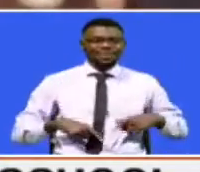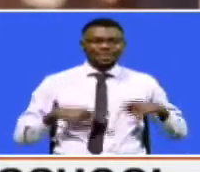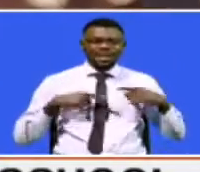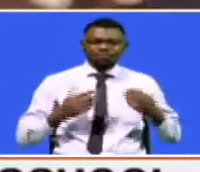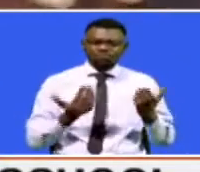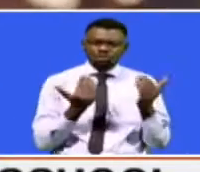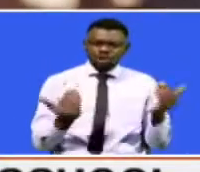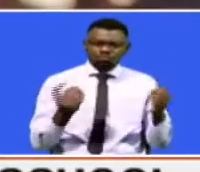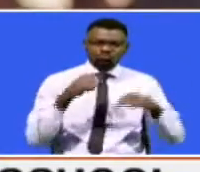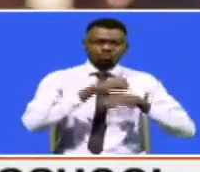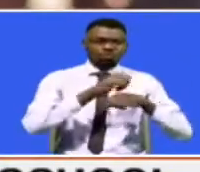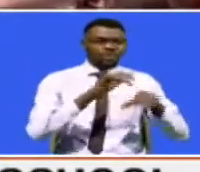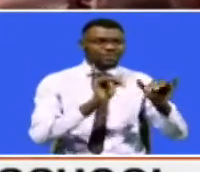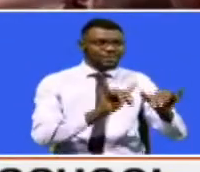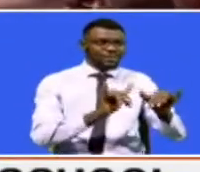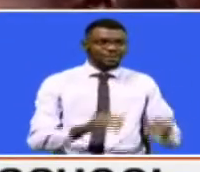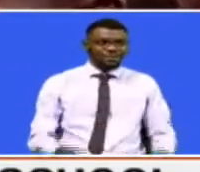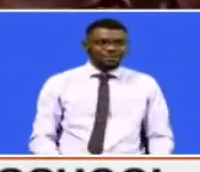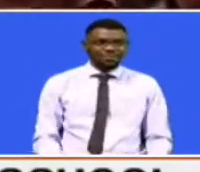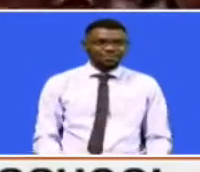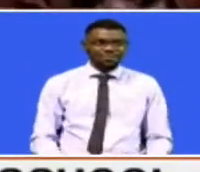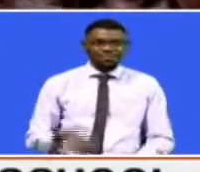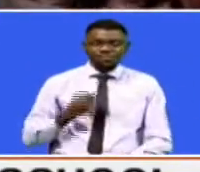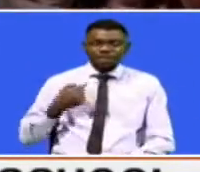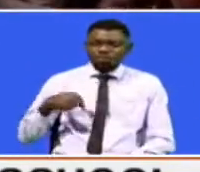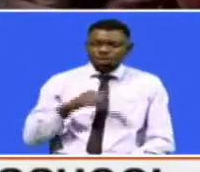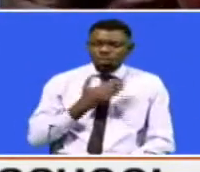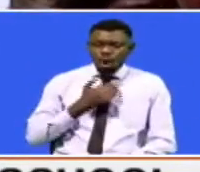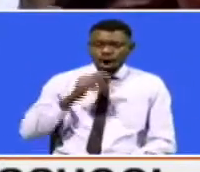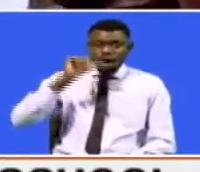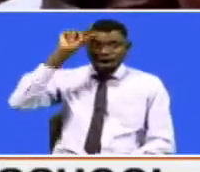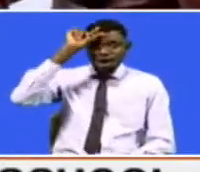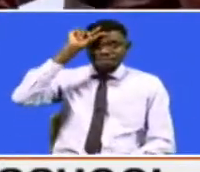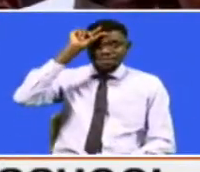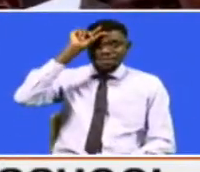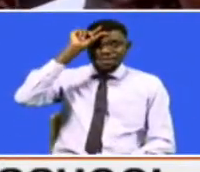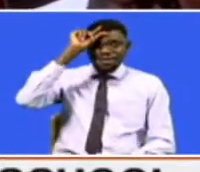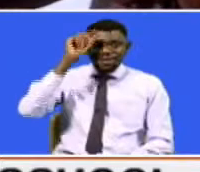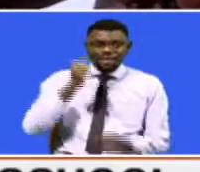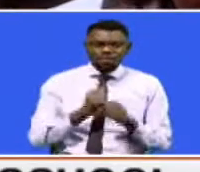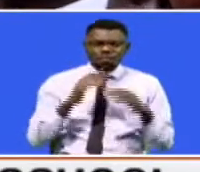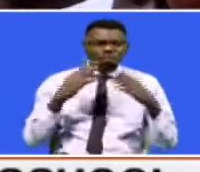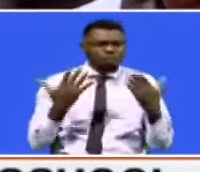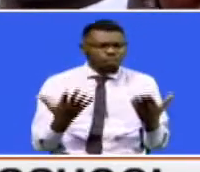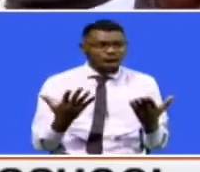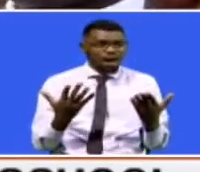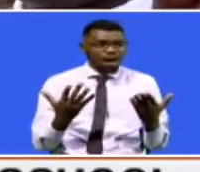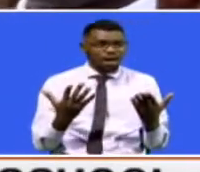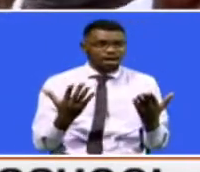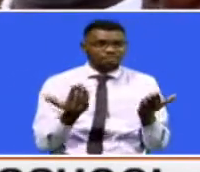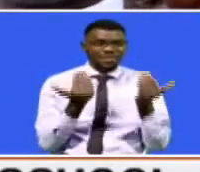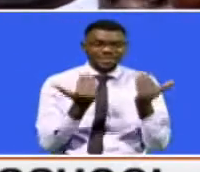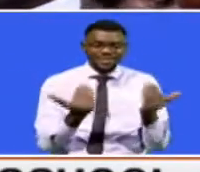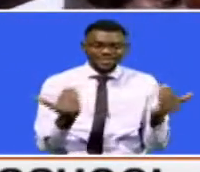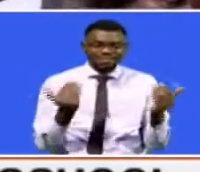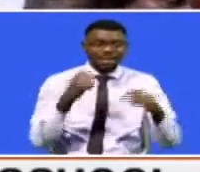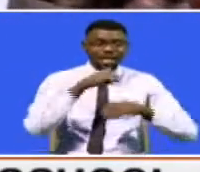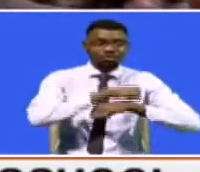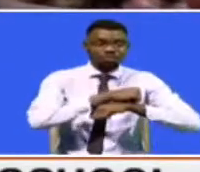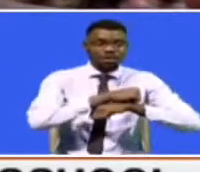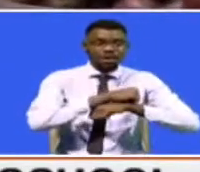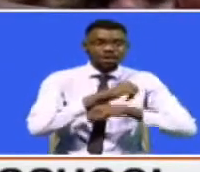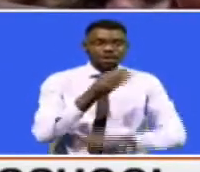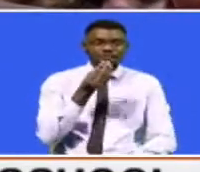in schools. We want to make sure as a government that our school-going children